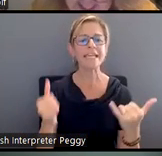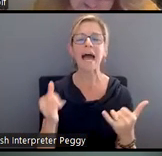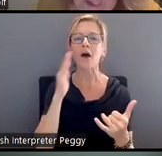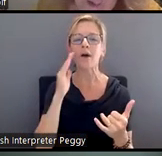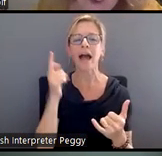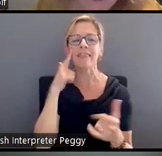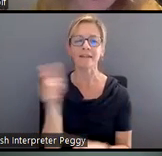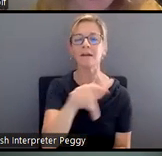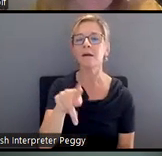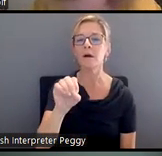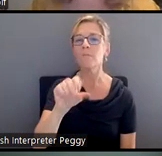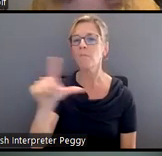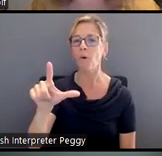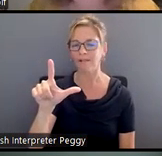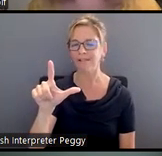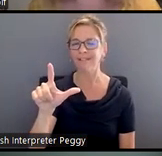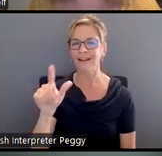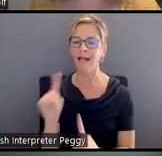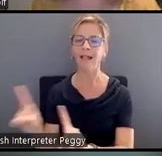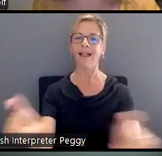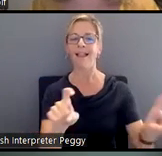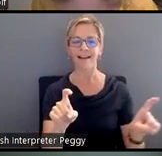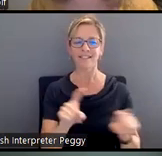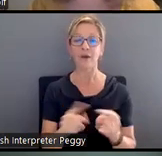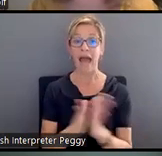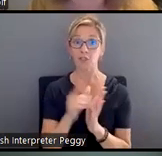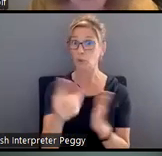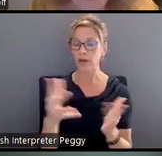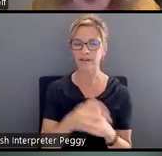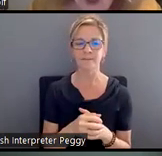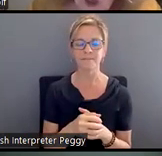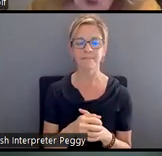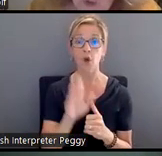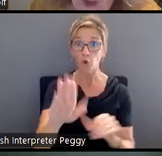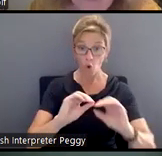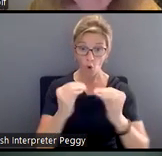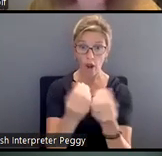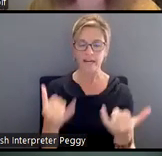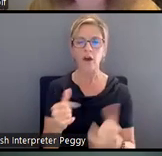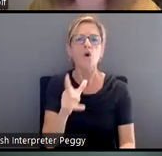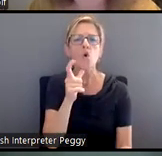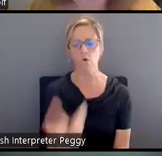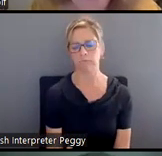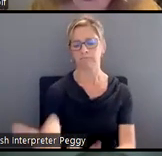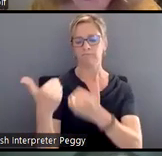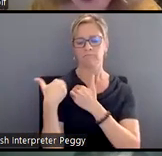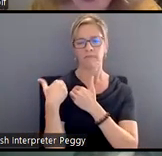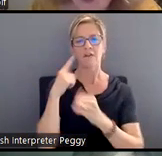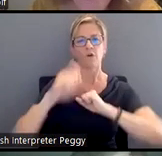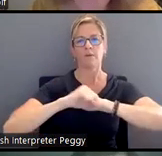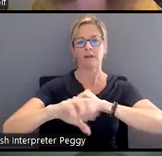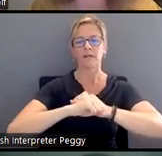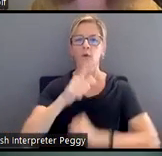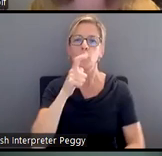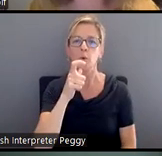us now. And the question is going to be, currently in your organization right now, who has the responsibility to market